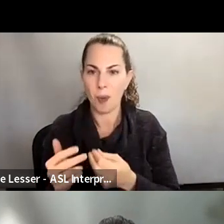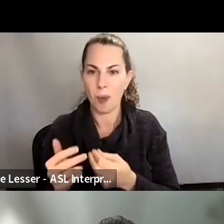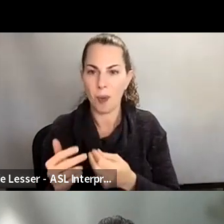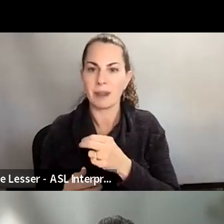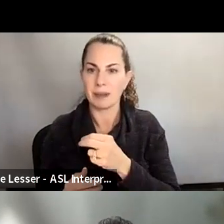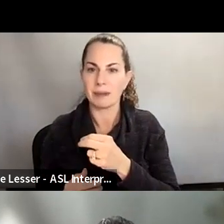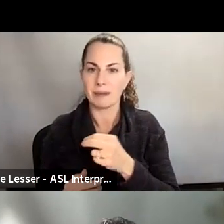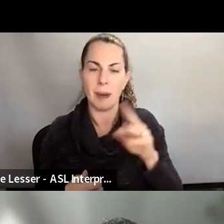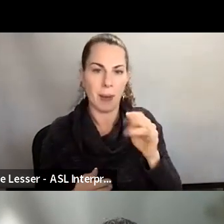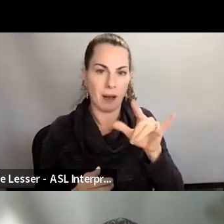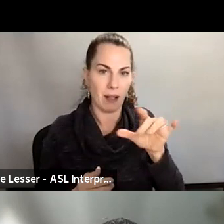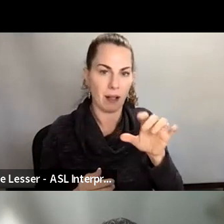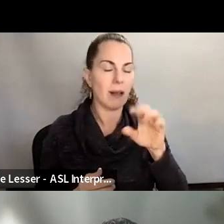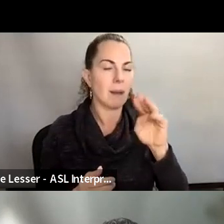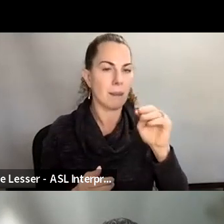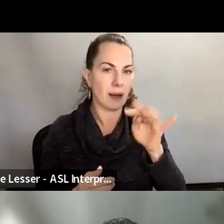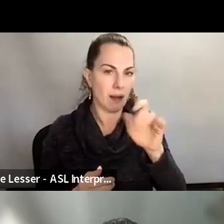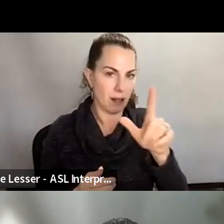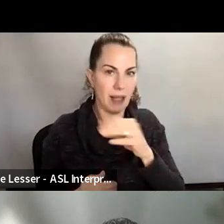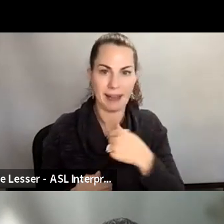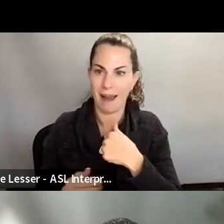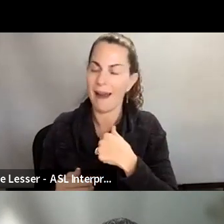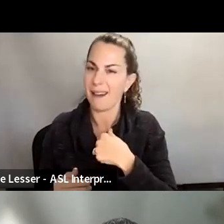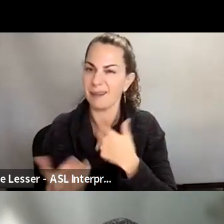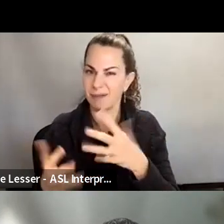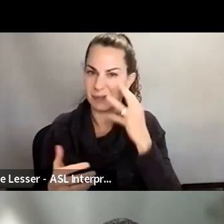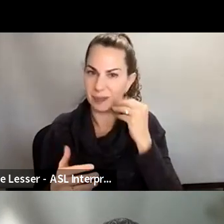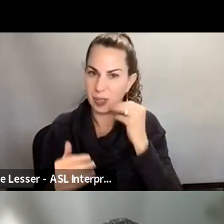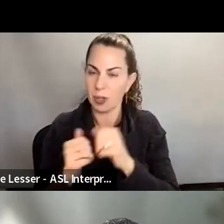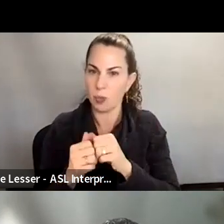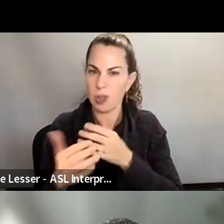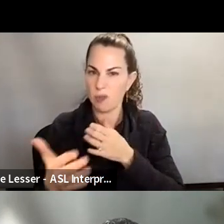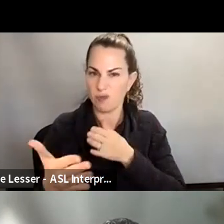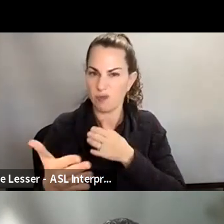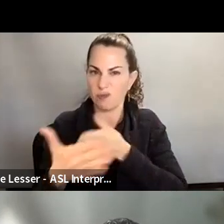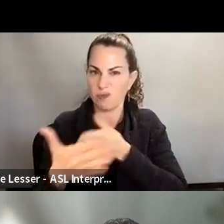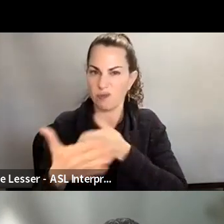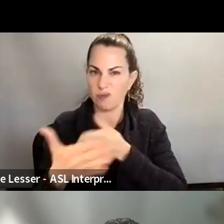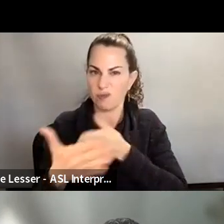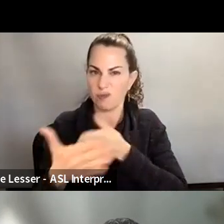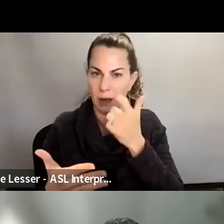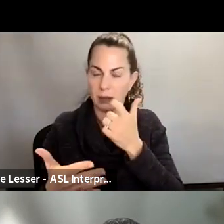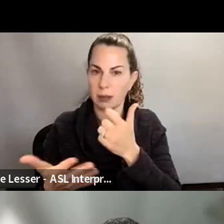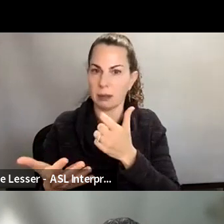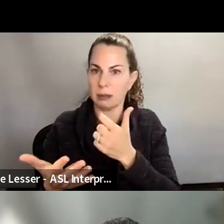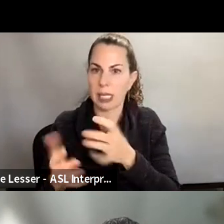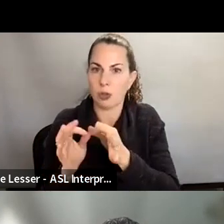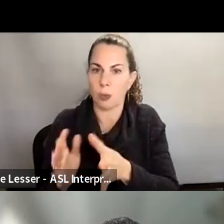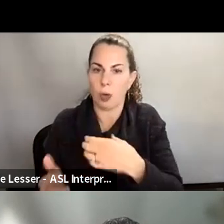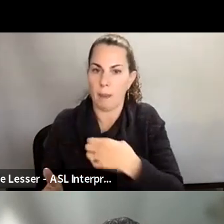retaliation, particularly experienced by interpreters. And so we don't want to imply that that doesn't happen. We know that it